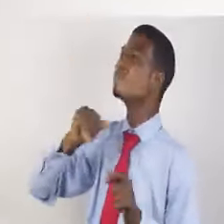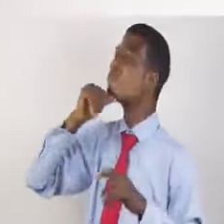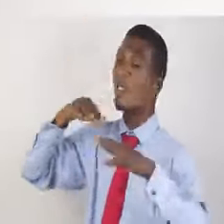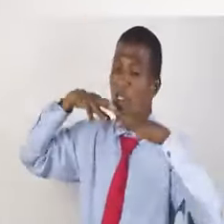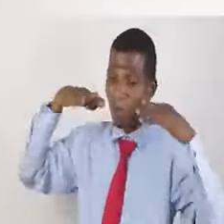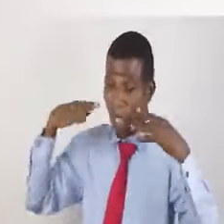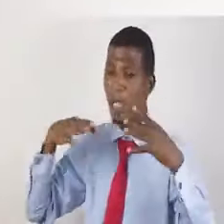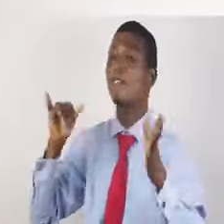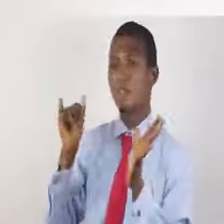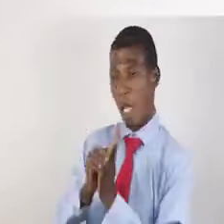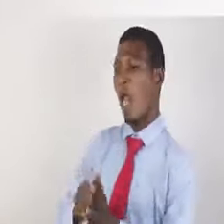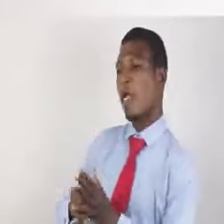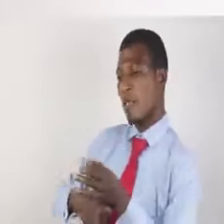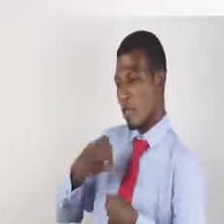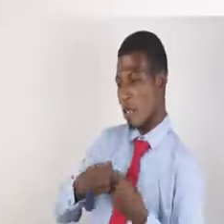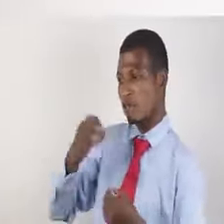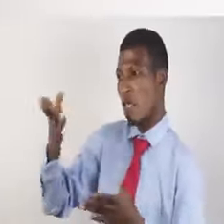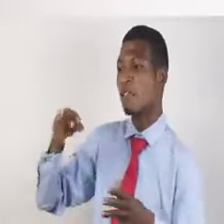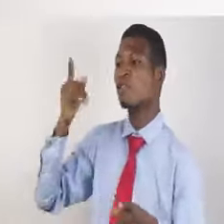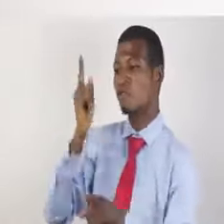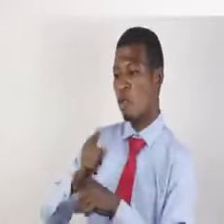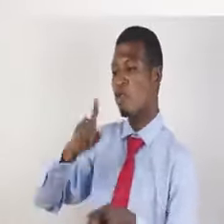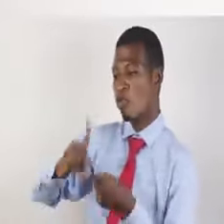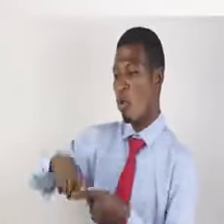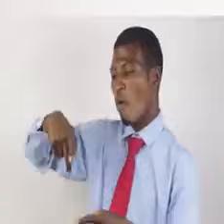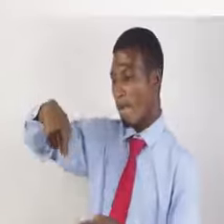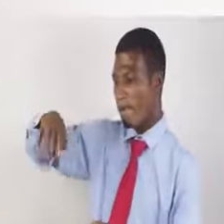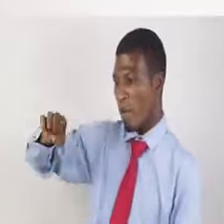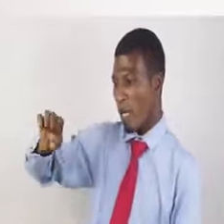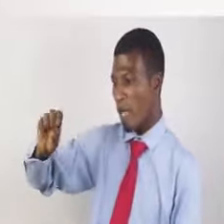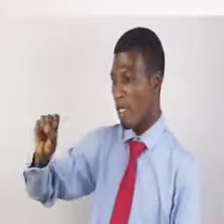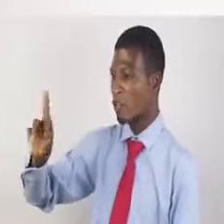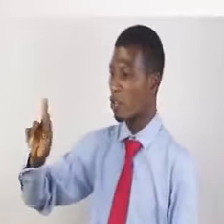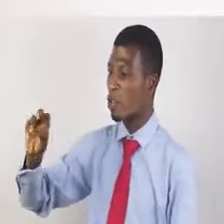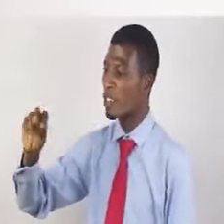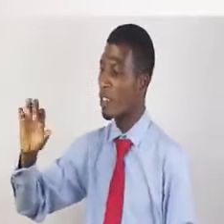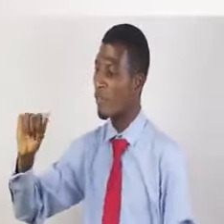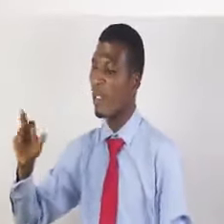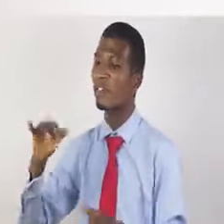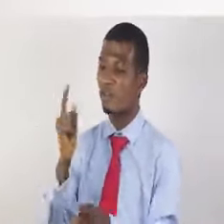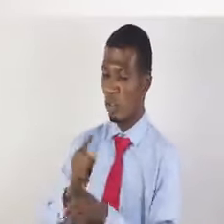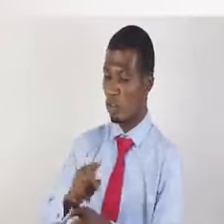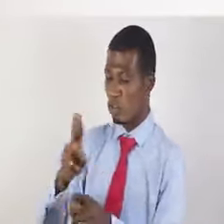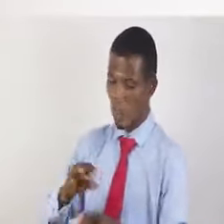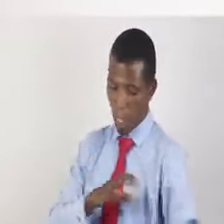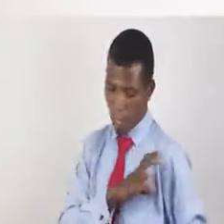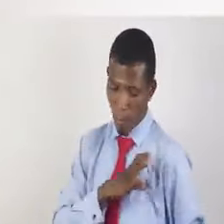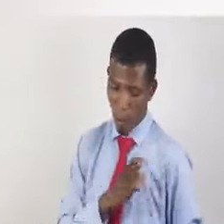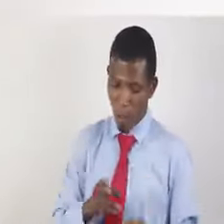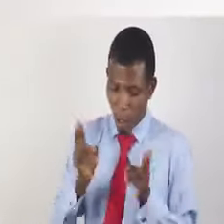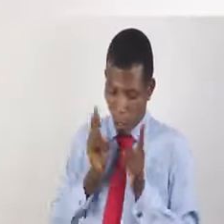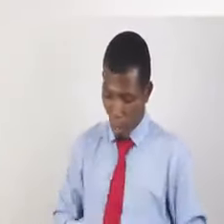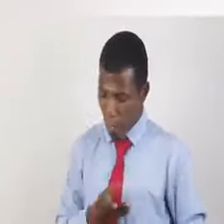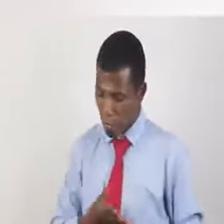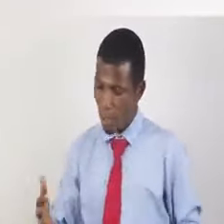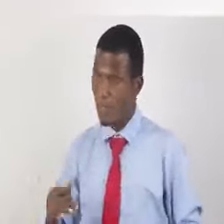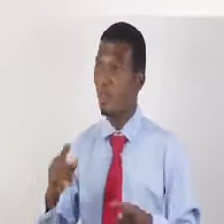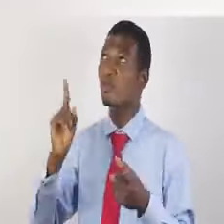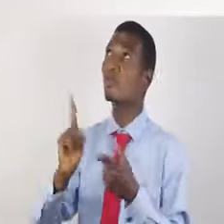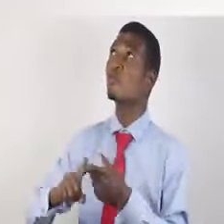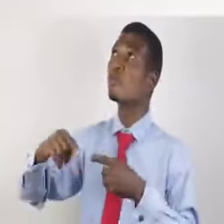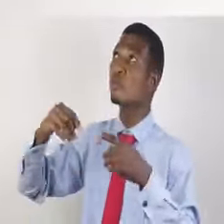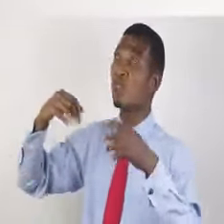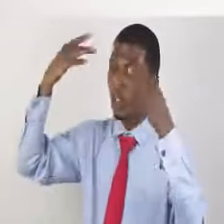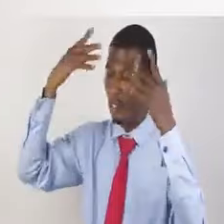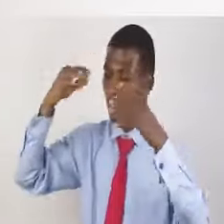So, the expression there is a personified one. That is, you're giving the attribute of a human being to a sun.